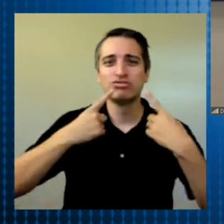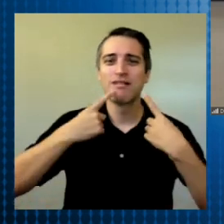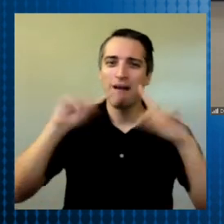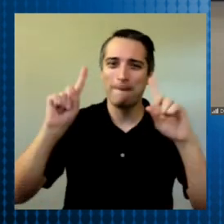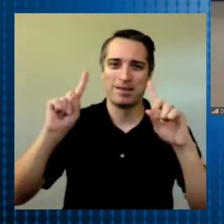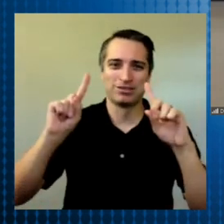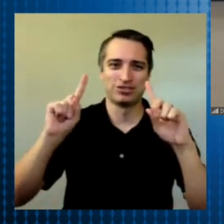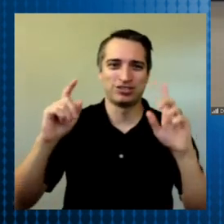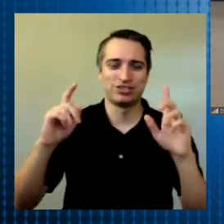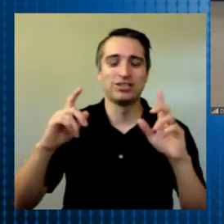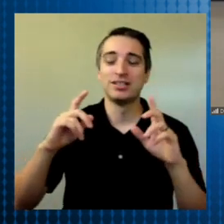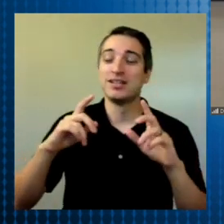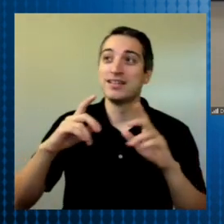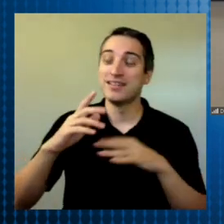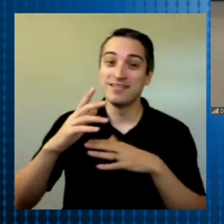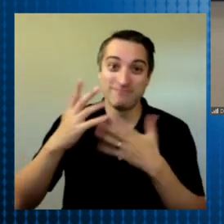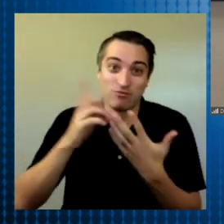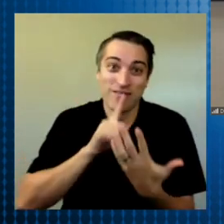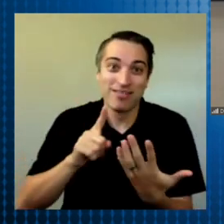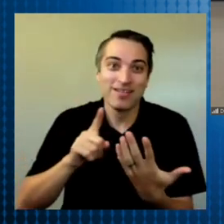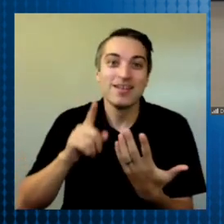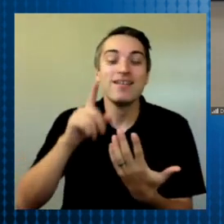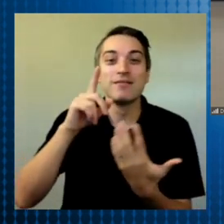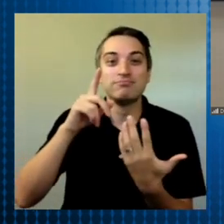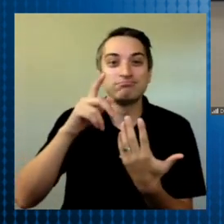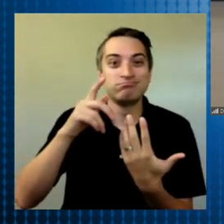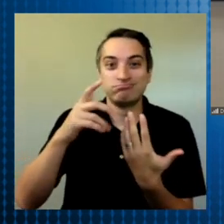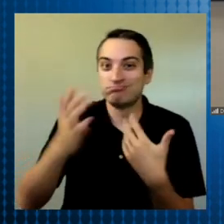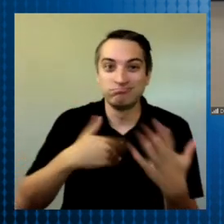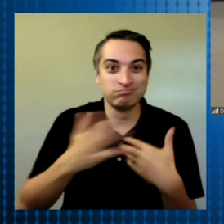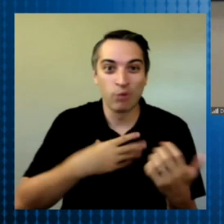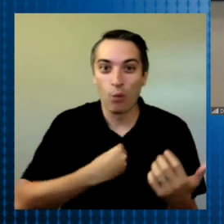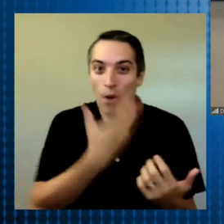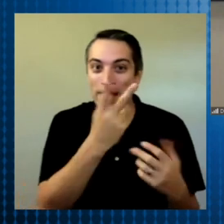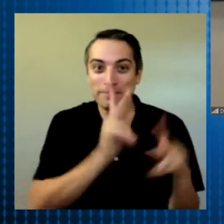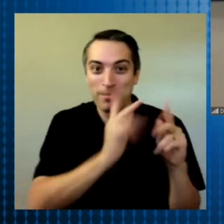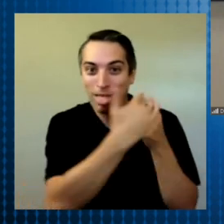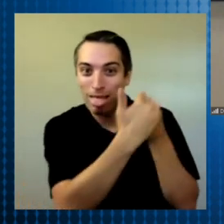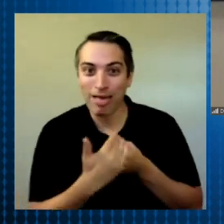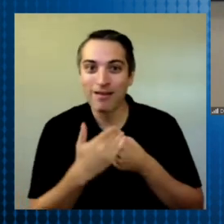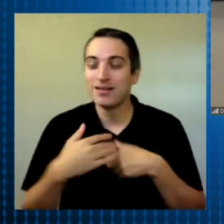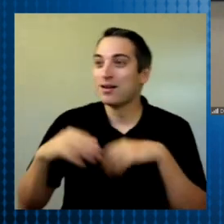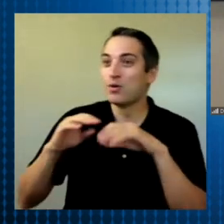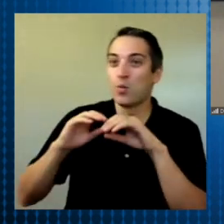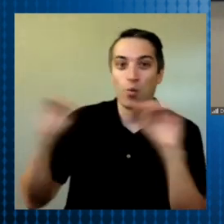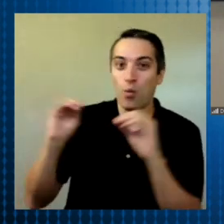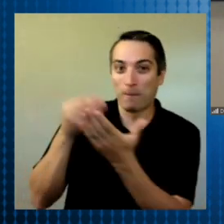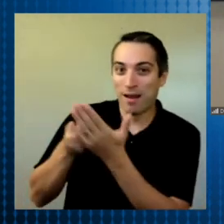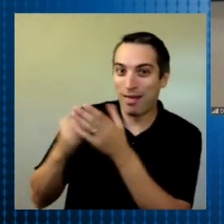in spite of white people, in spite of Black people, in spite of no money. We have done some remarkable things.